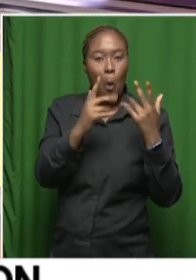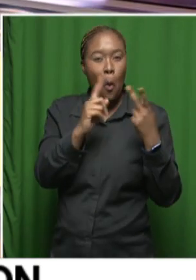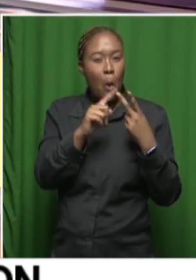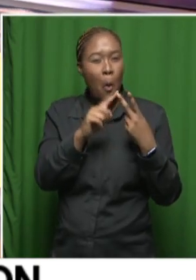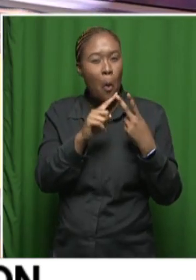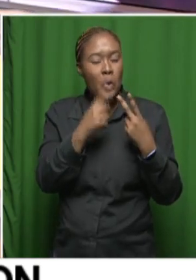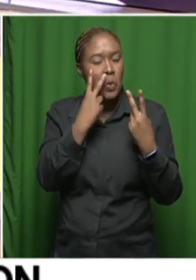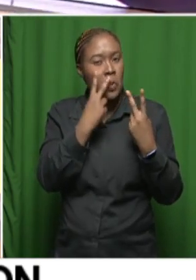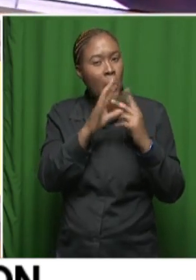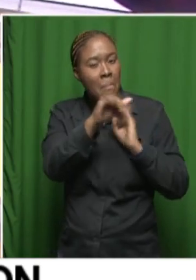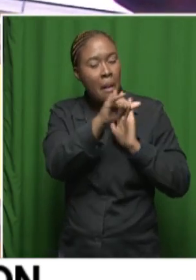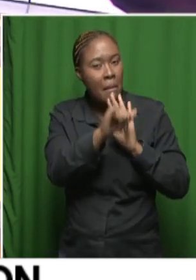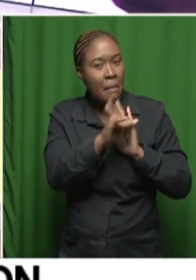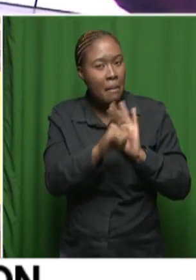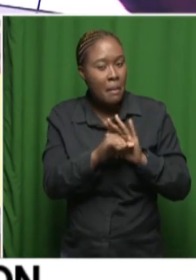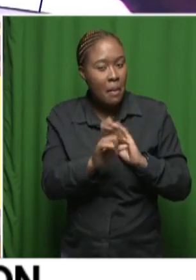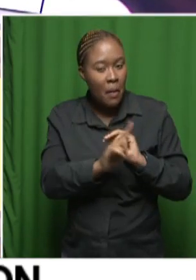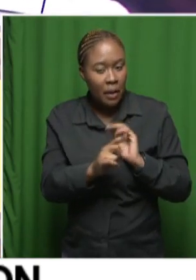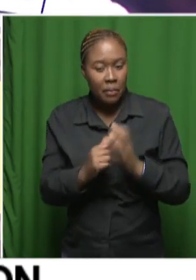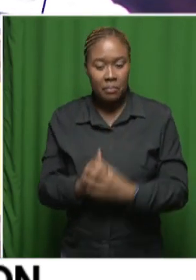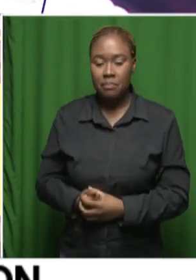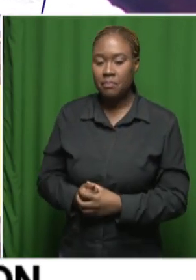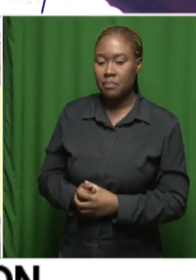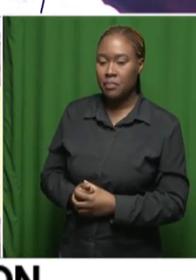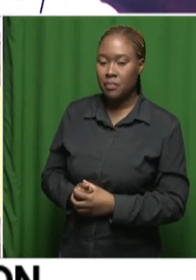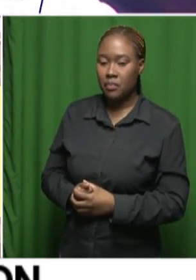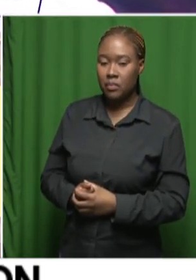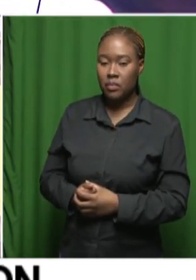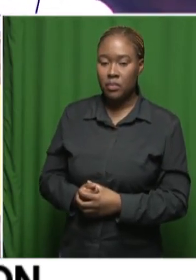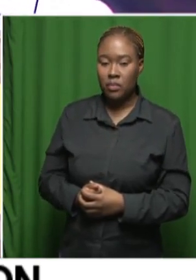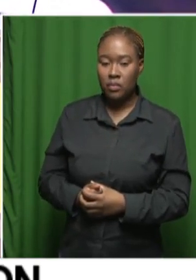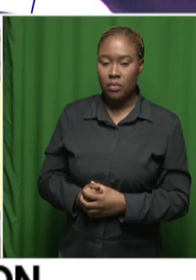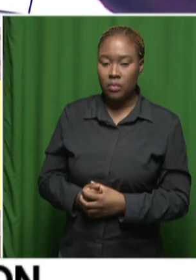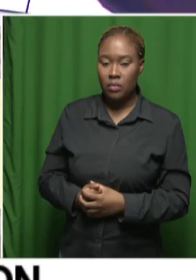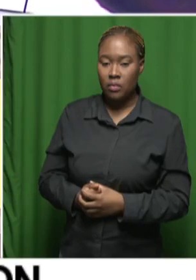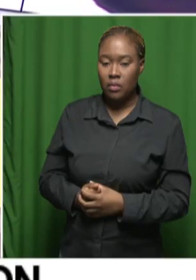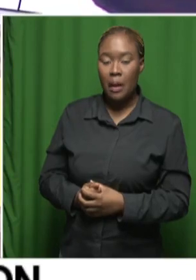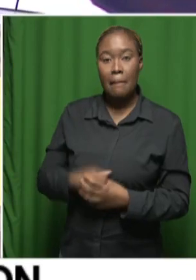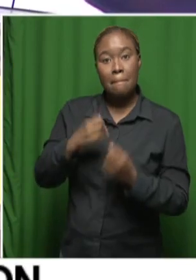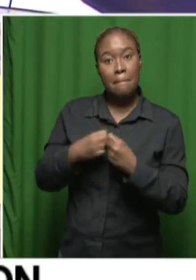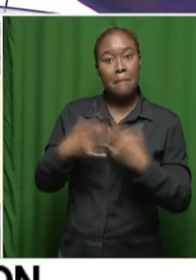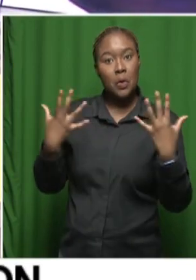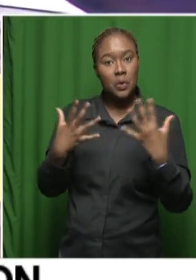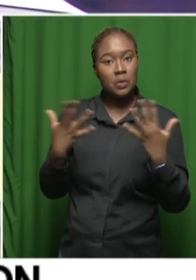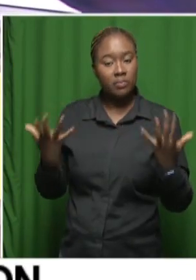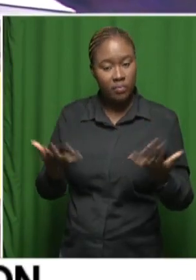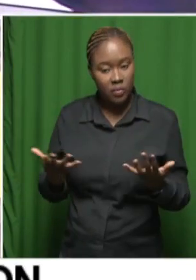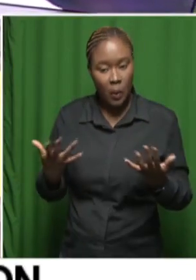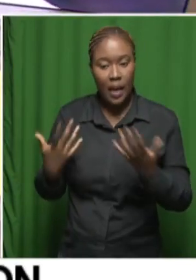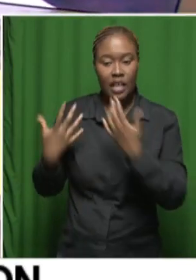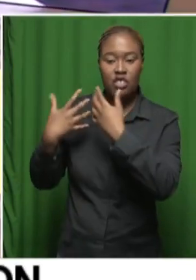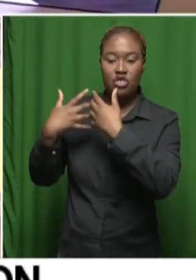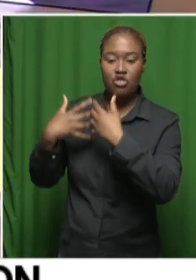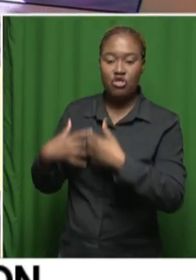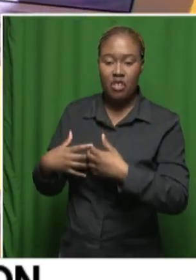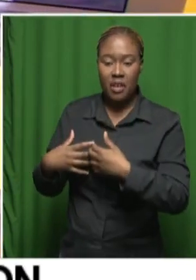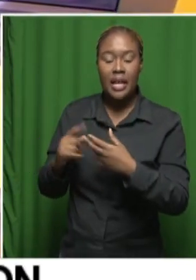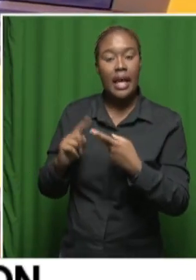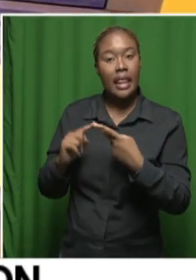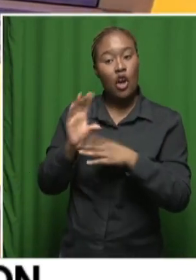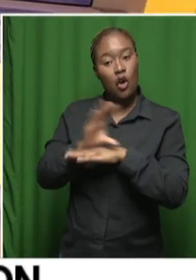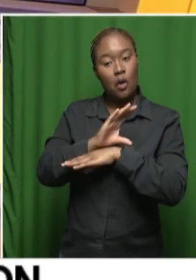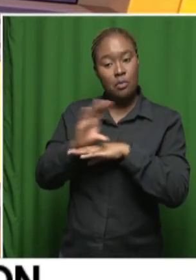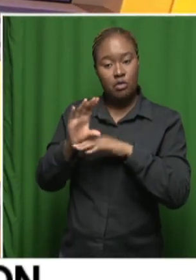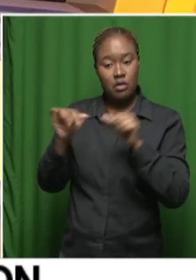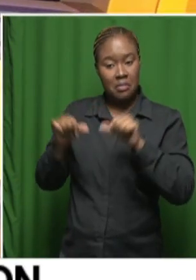So far, I think a large part of our students are in the build engineering environment, and we have a few computer scientists, which